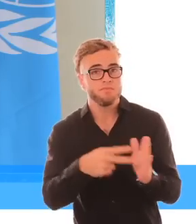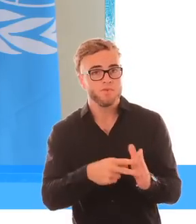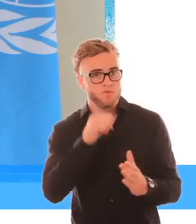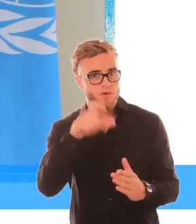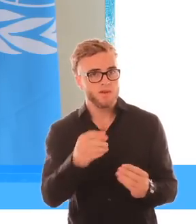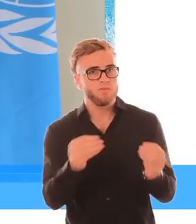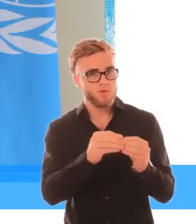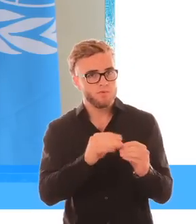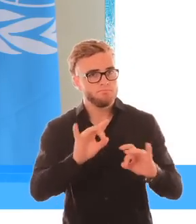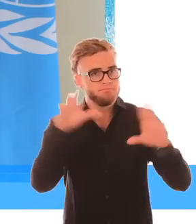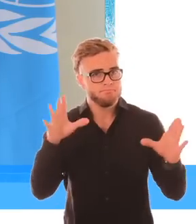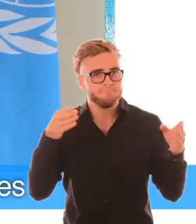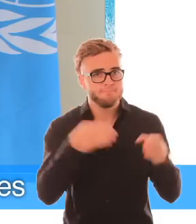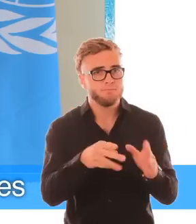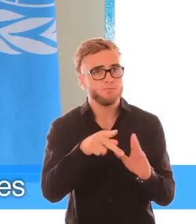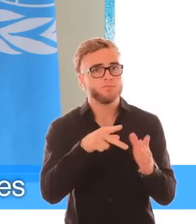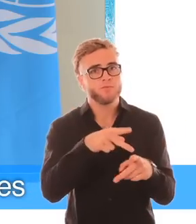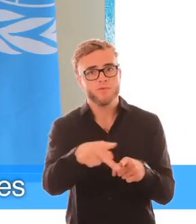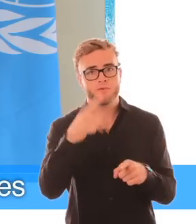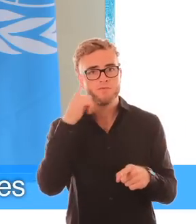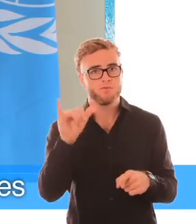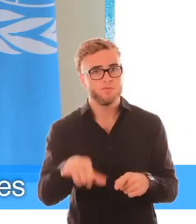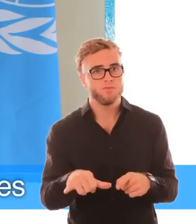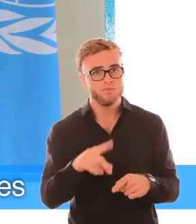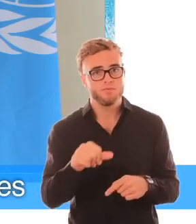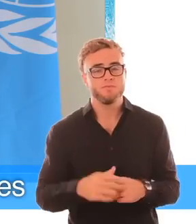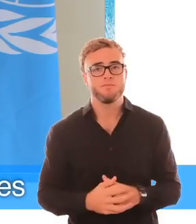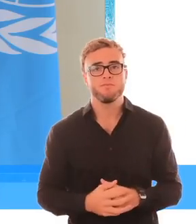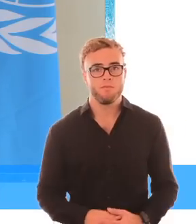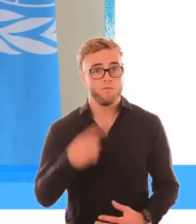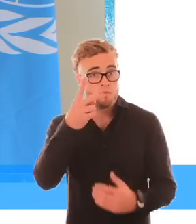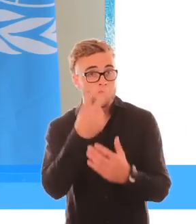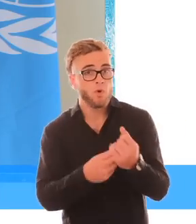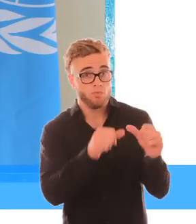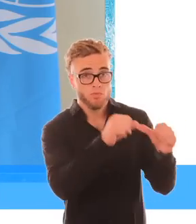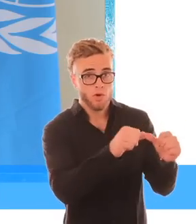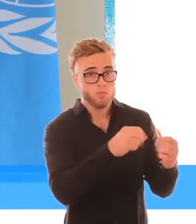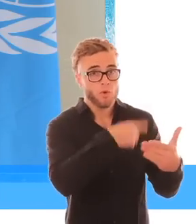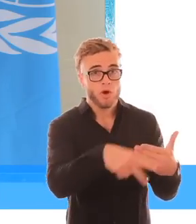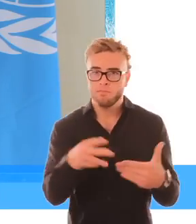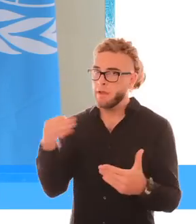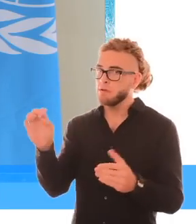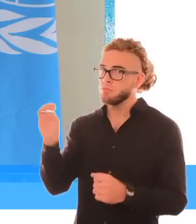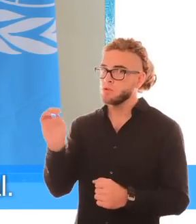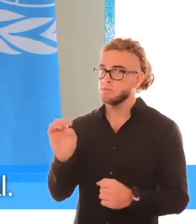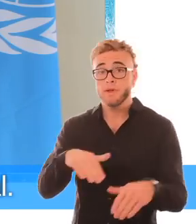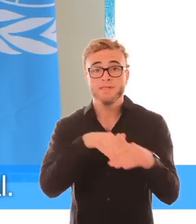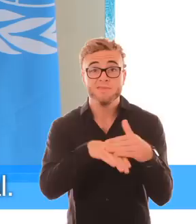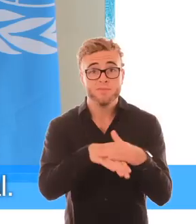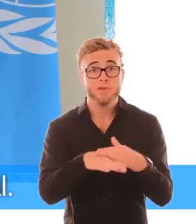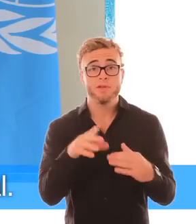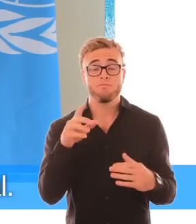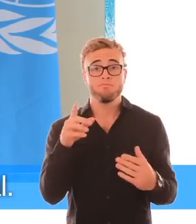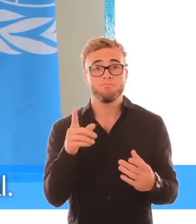focal points. Both in our ongoing programs and in emergencies, accessibility to the physical environment, to information, and